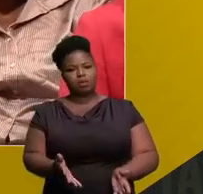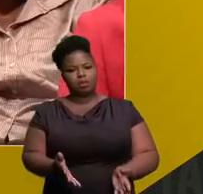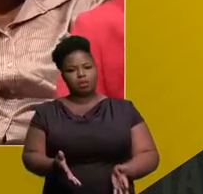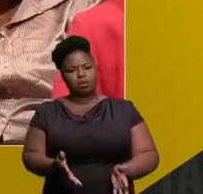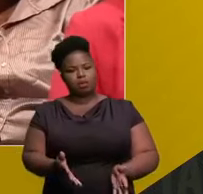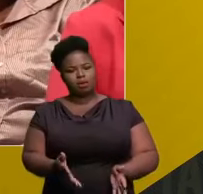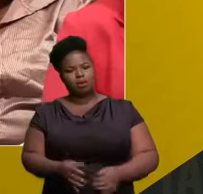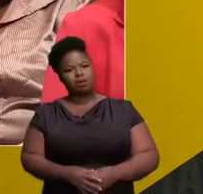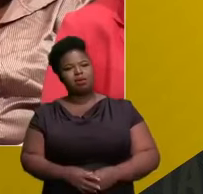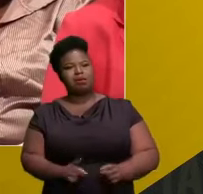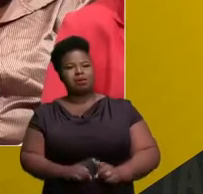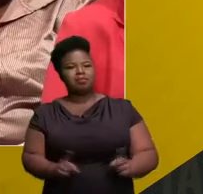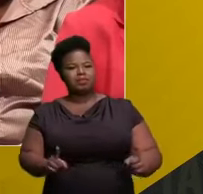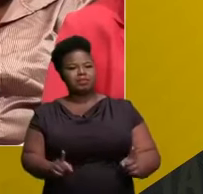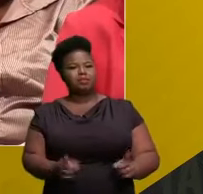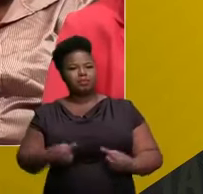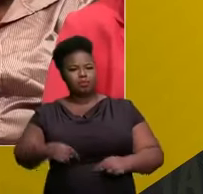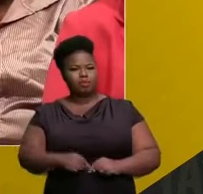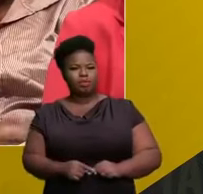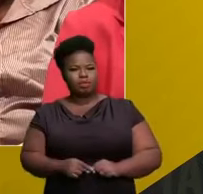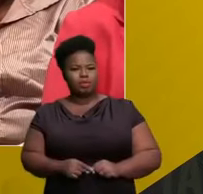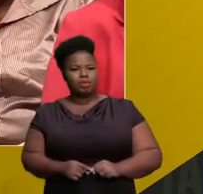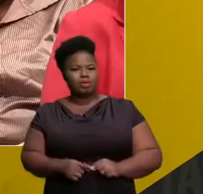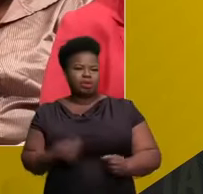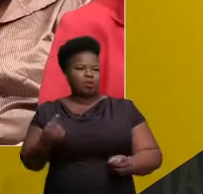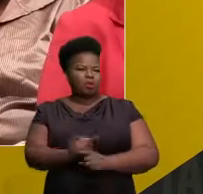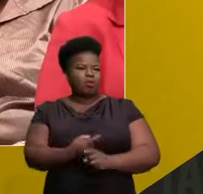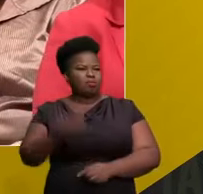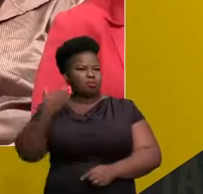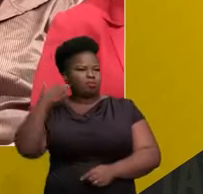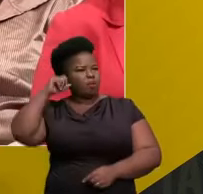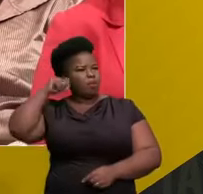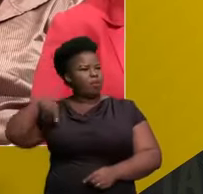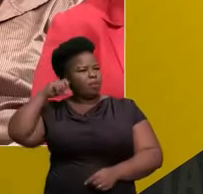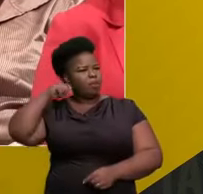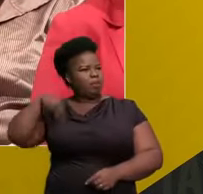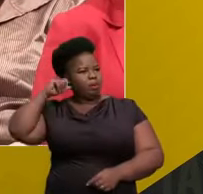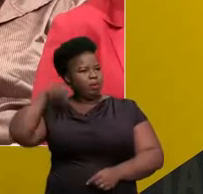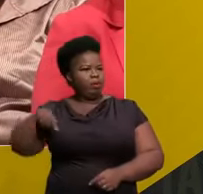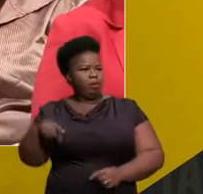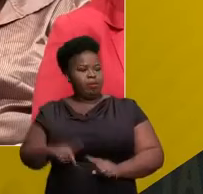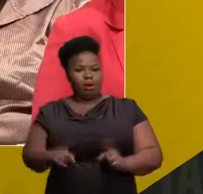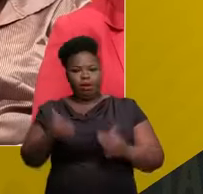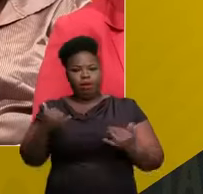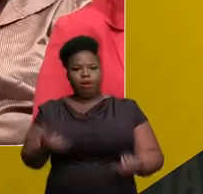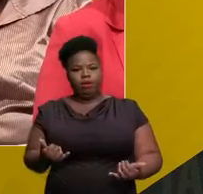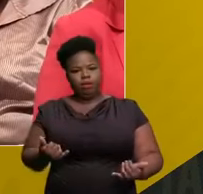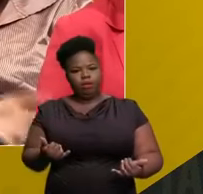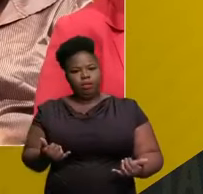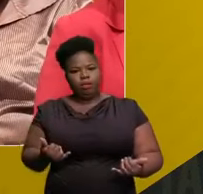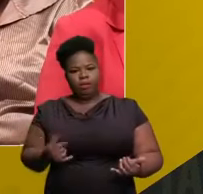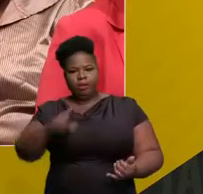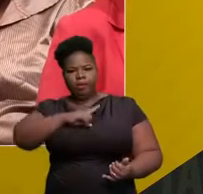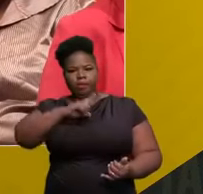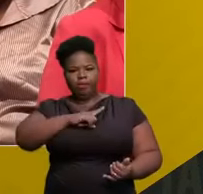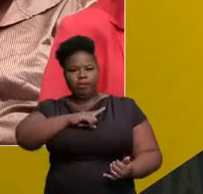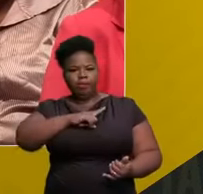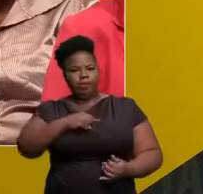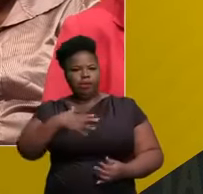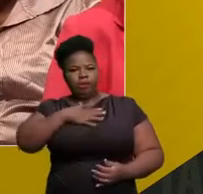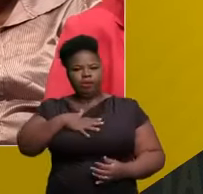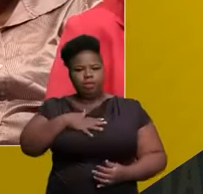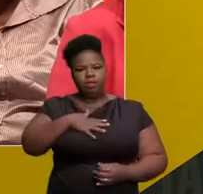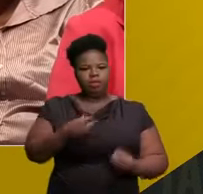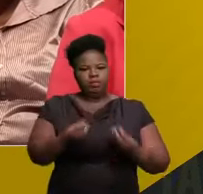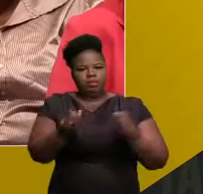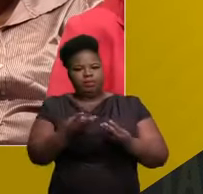it's been here. We just were turning a blind eye to it. And now because it's taking away jobs like all